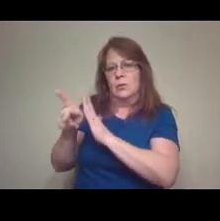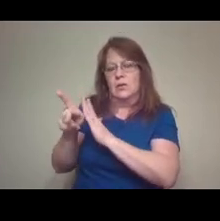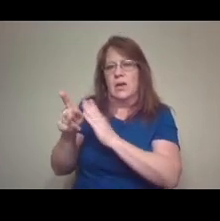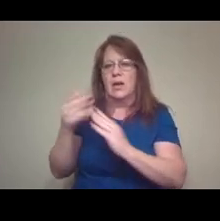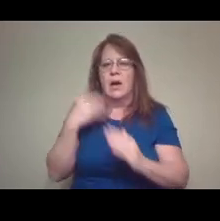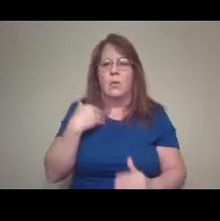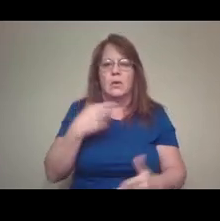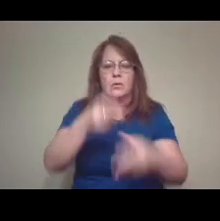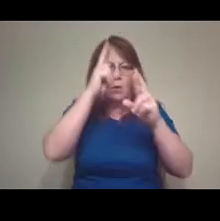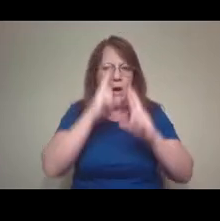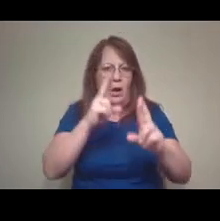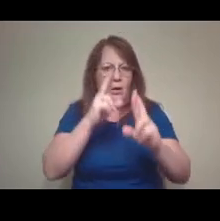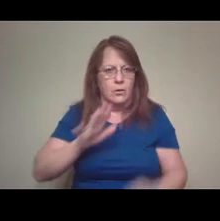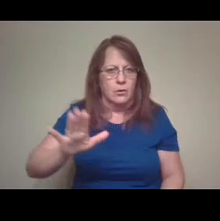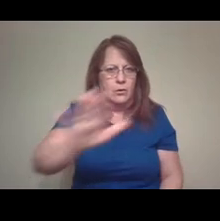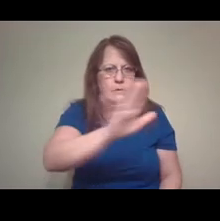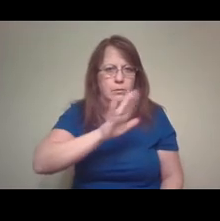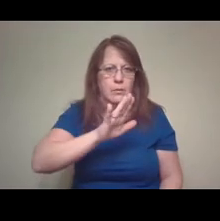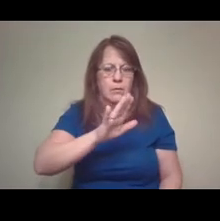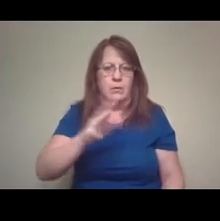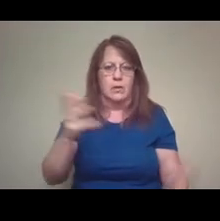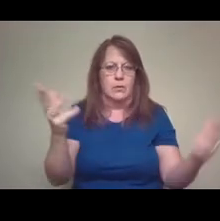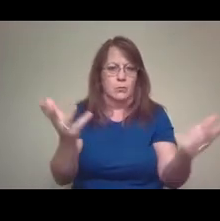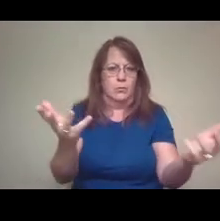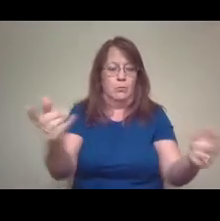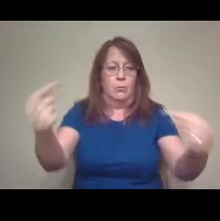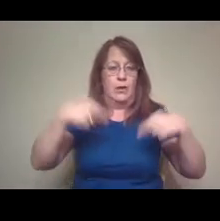brings you here today. Next slide.